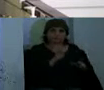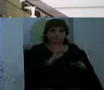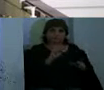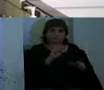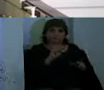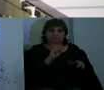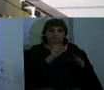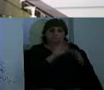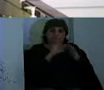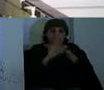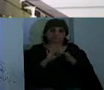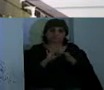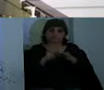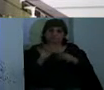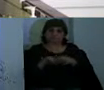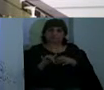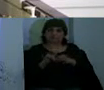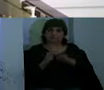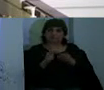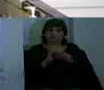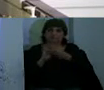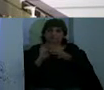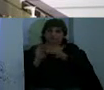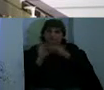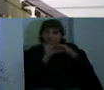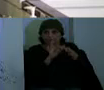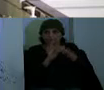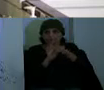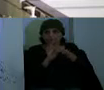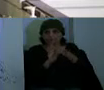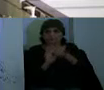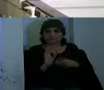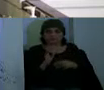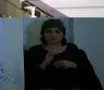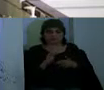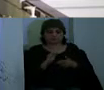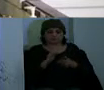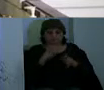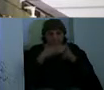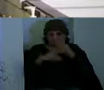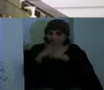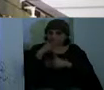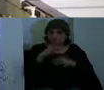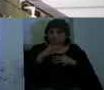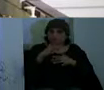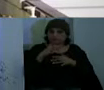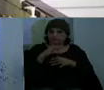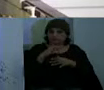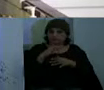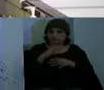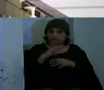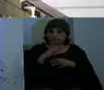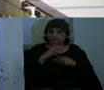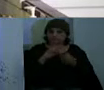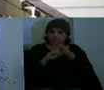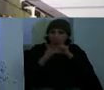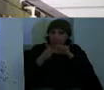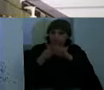in Christian love, the fellowship of kindred minds and like to that